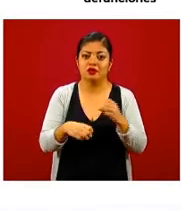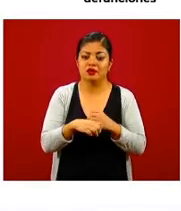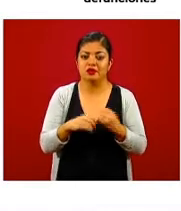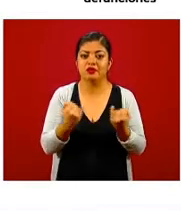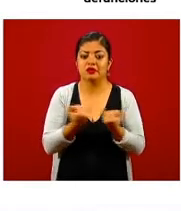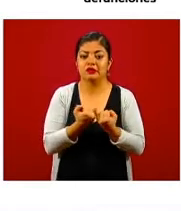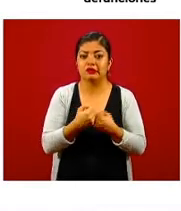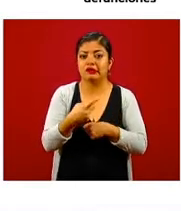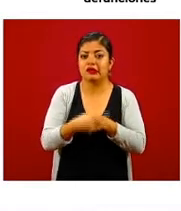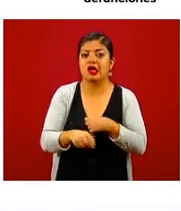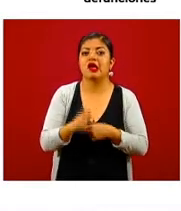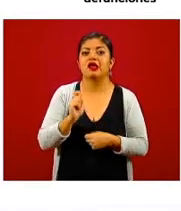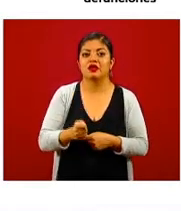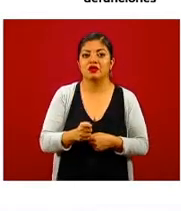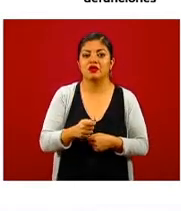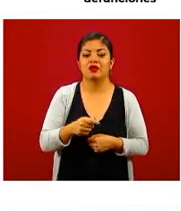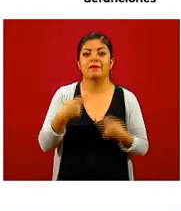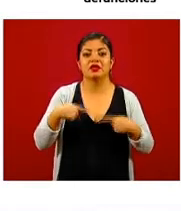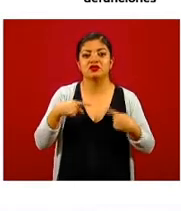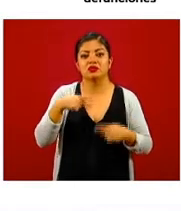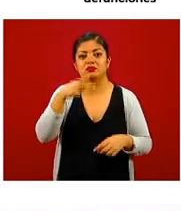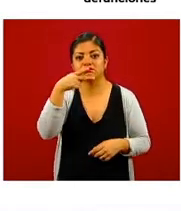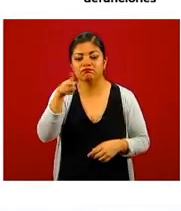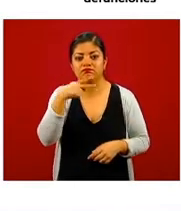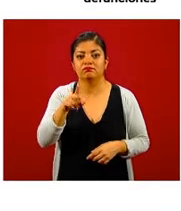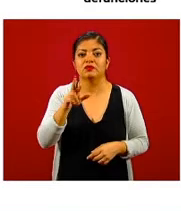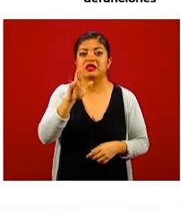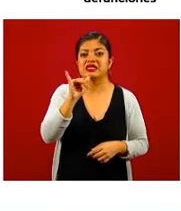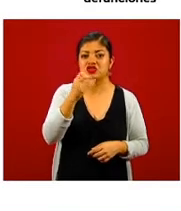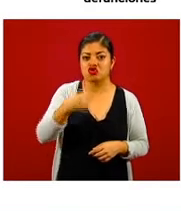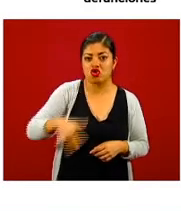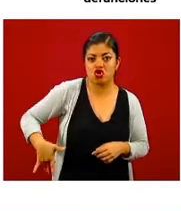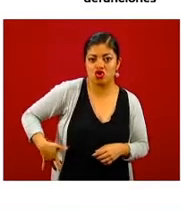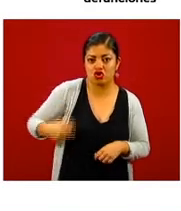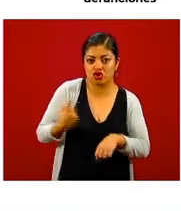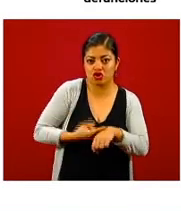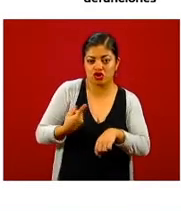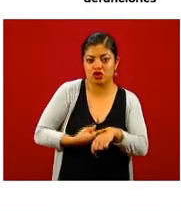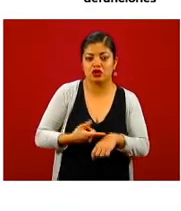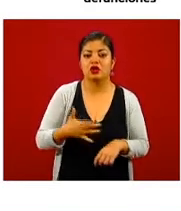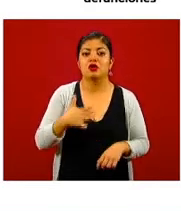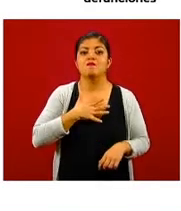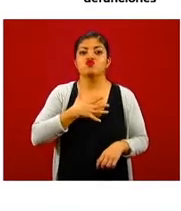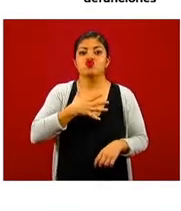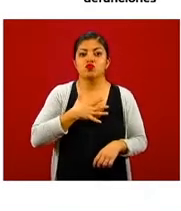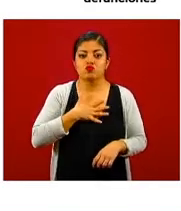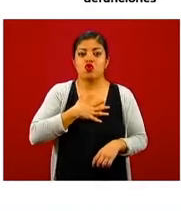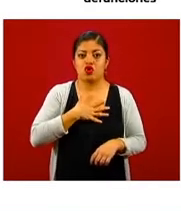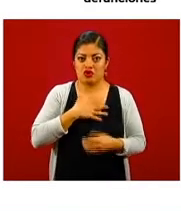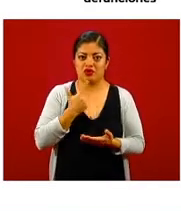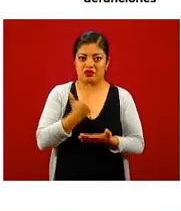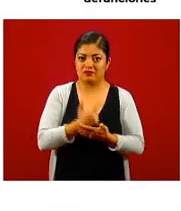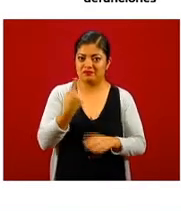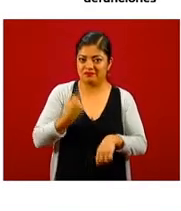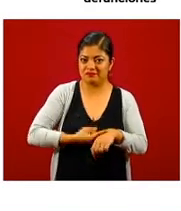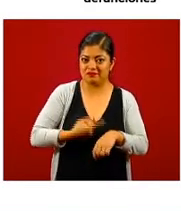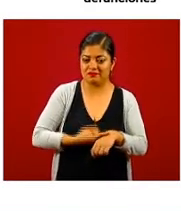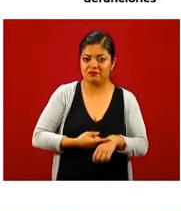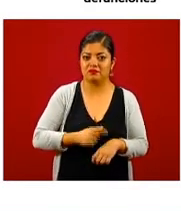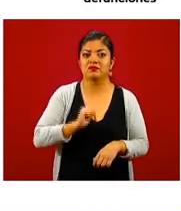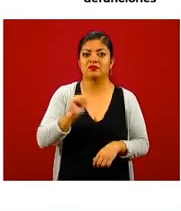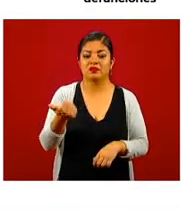most closely linked to people who have died. But other comorbidities come into play here as well,